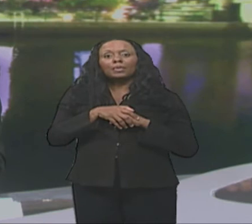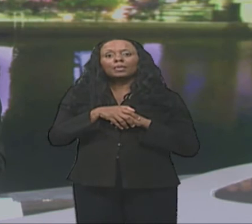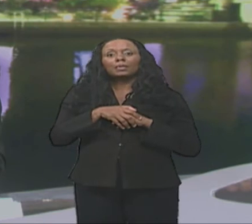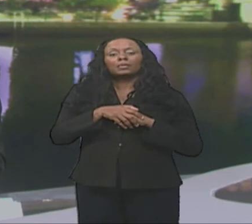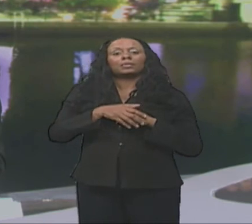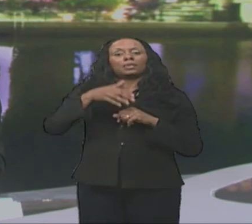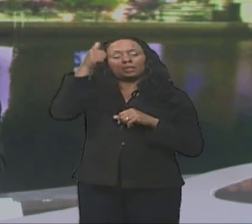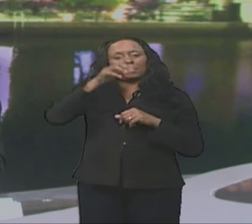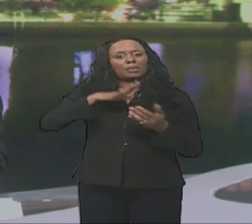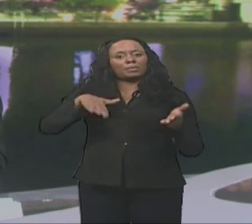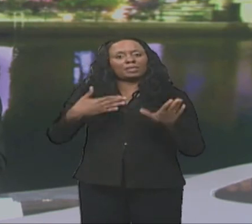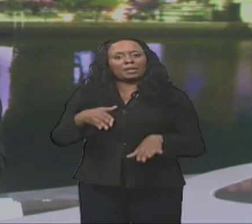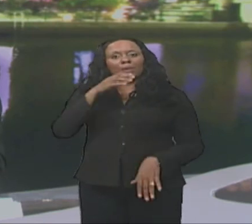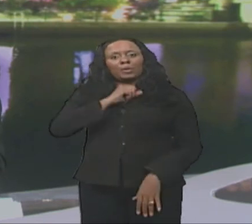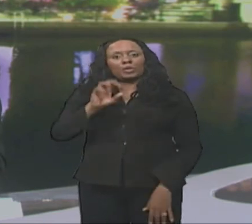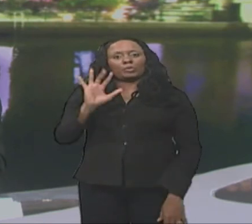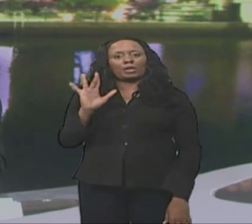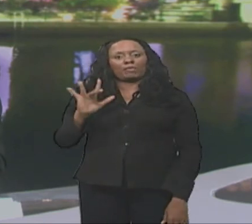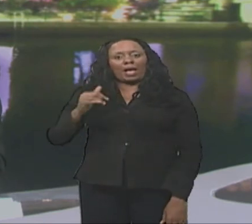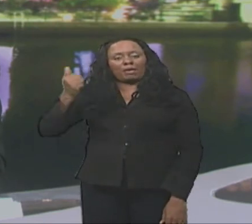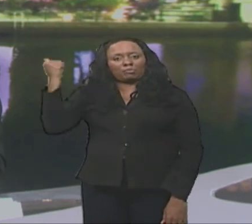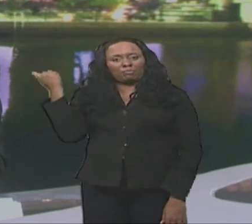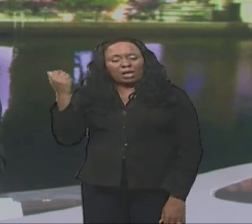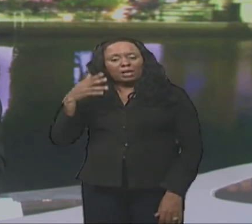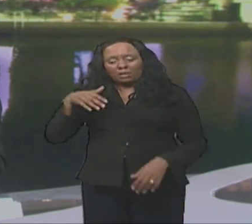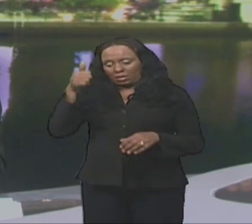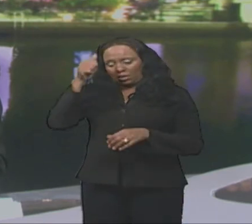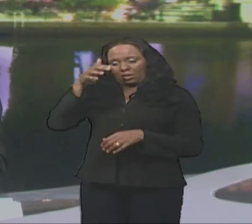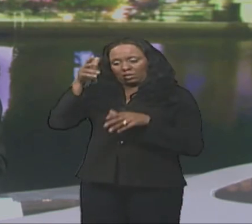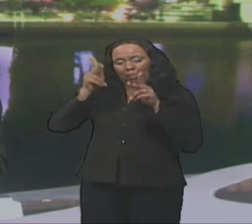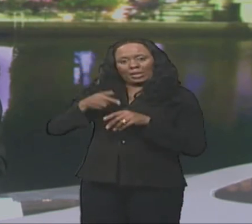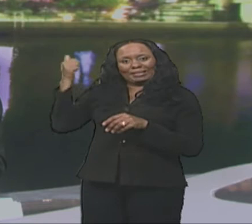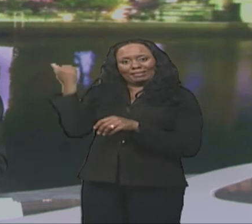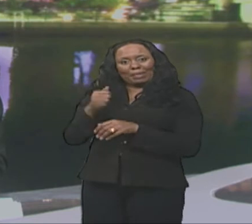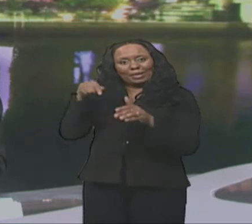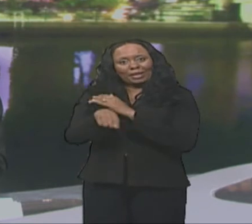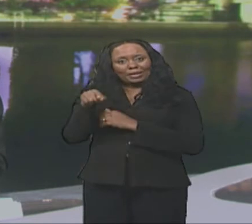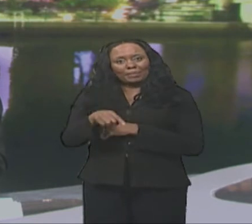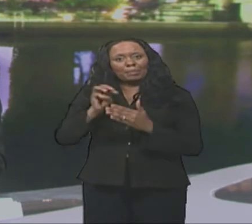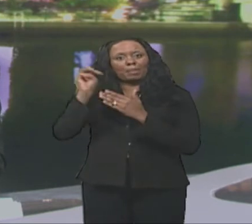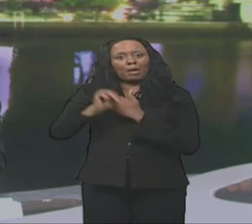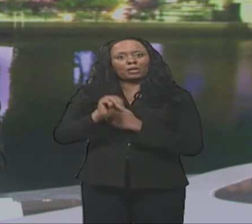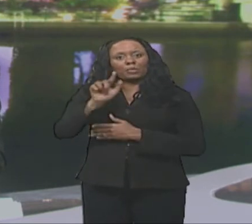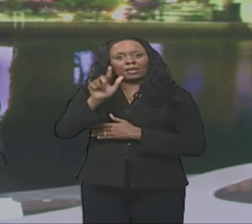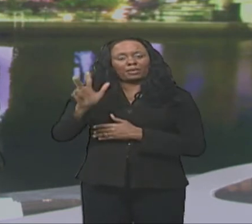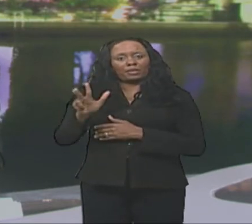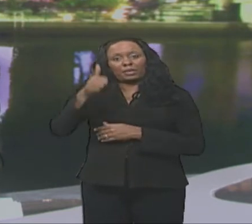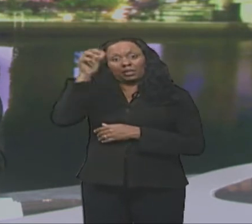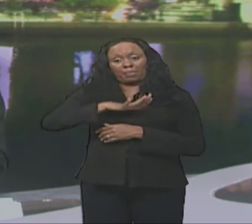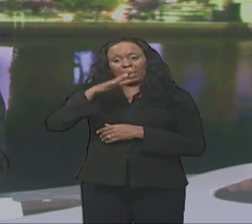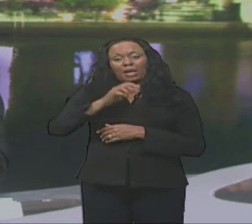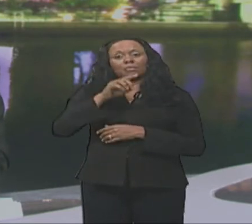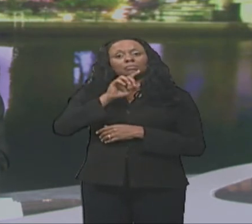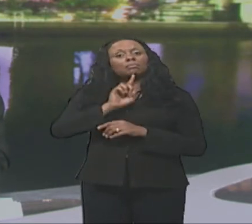Small, who was also of Henley, was fatally stabbed in Regent Hill, The Pine, on March 23rd. Williams is expected to reappear in court on